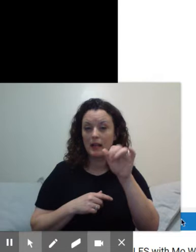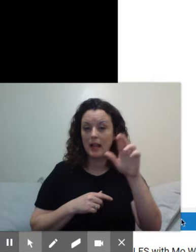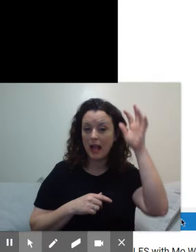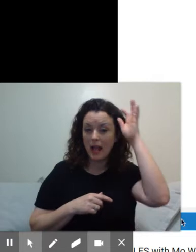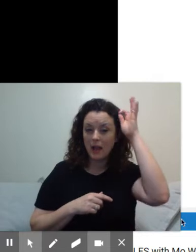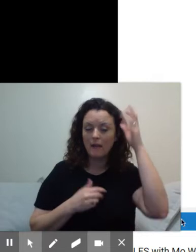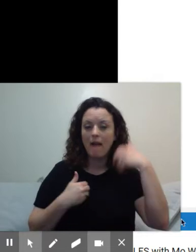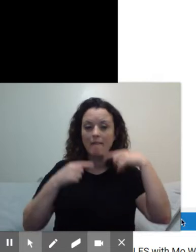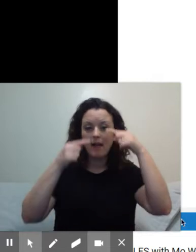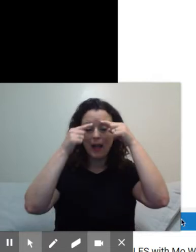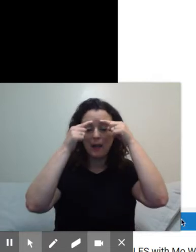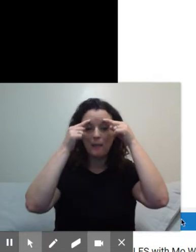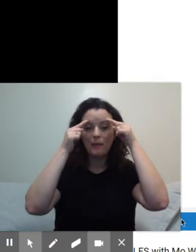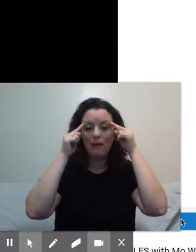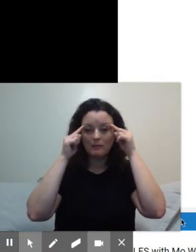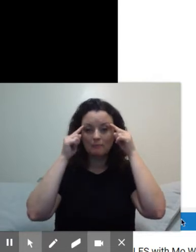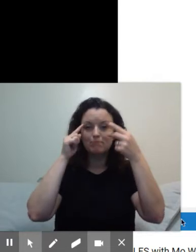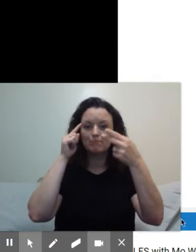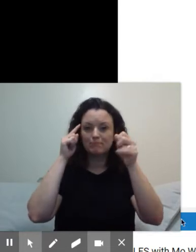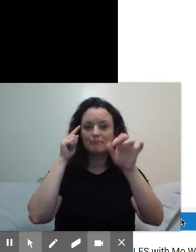He has eyebrows.